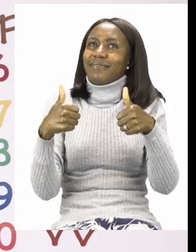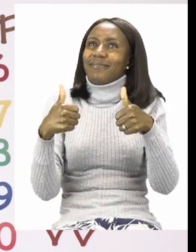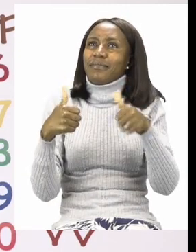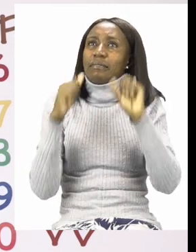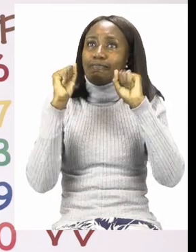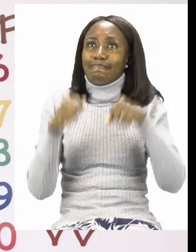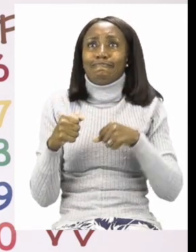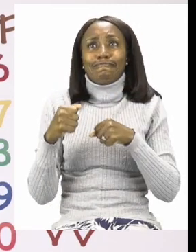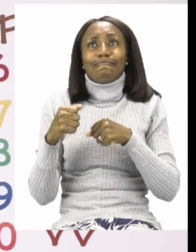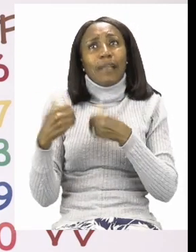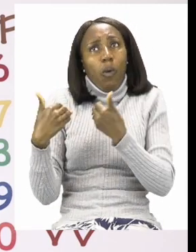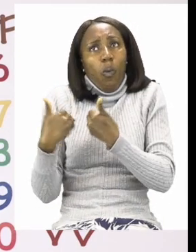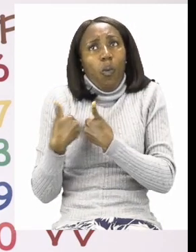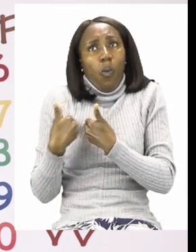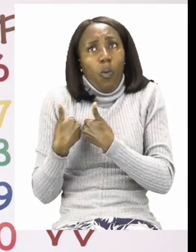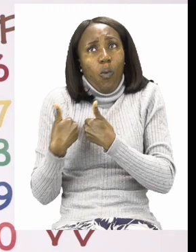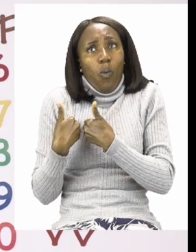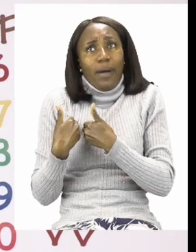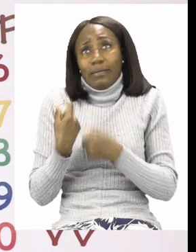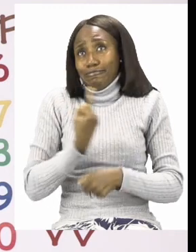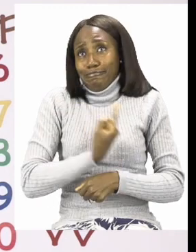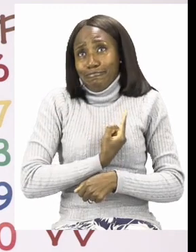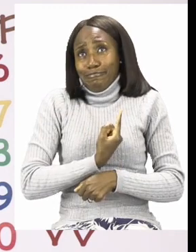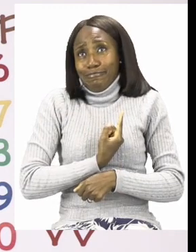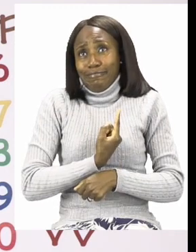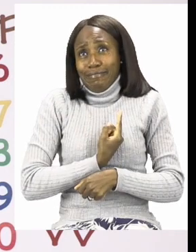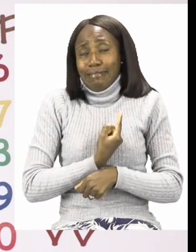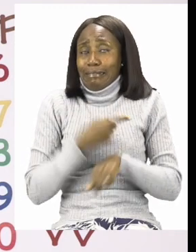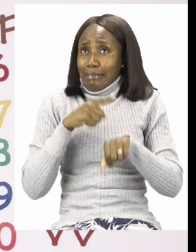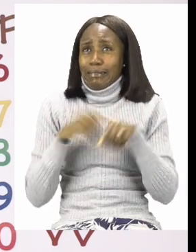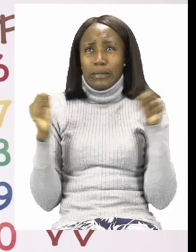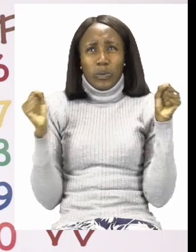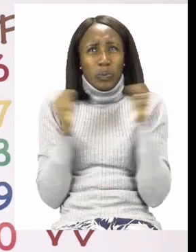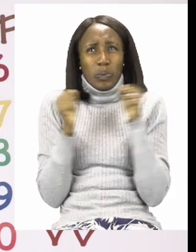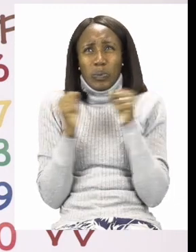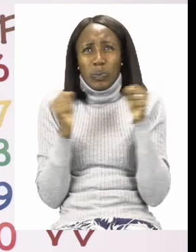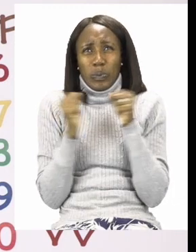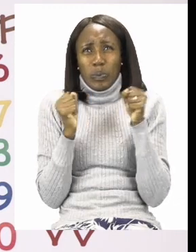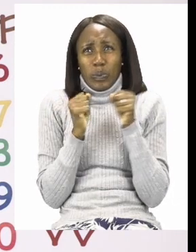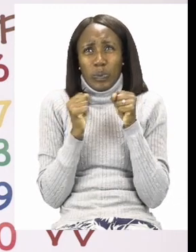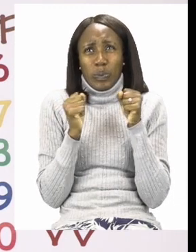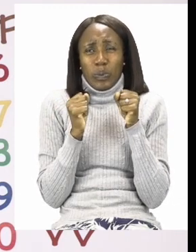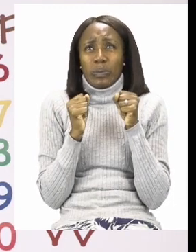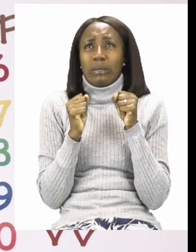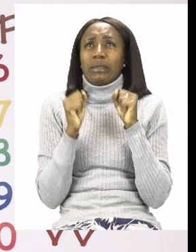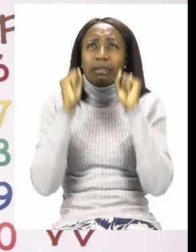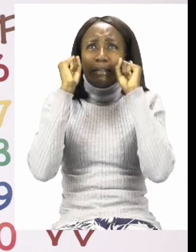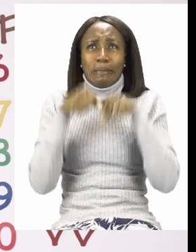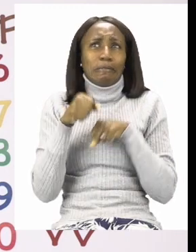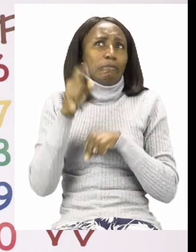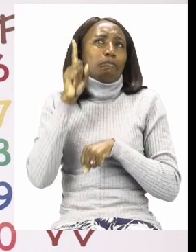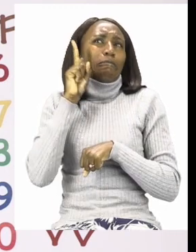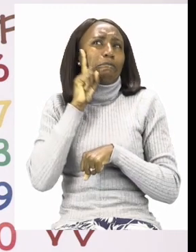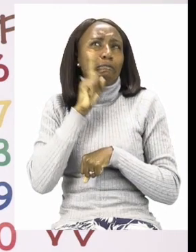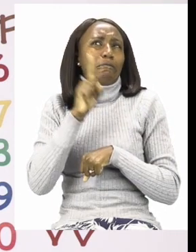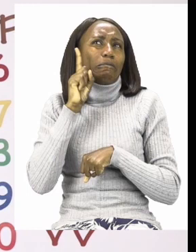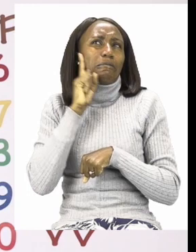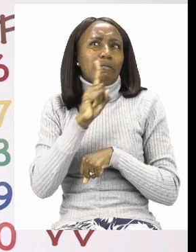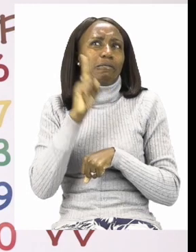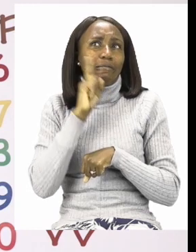of ourselves. And it is winter time now, so we have to be even more